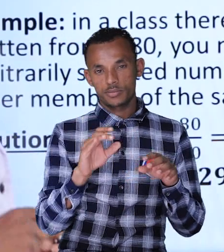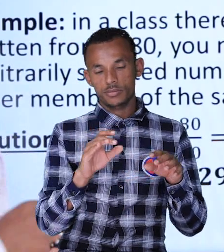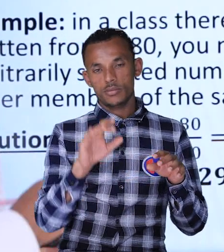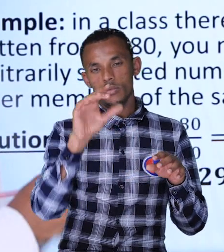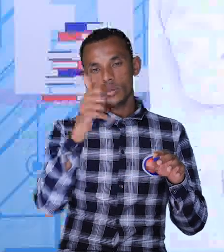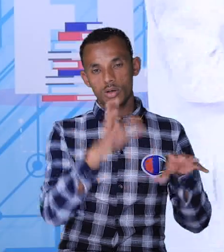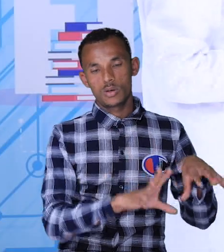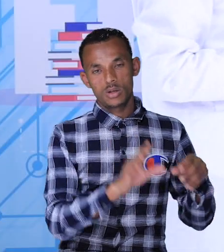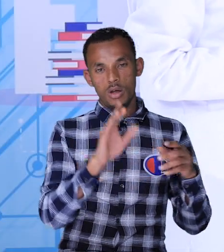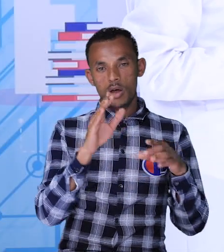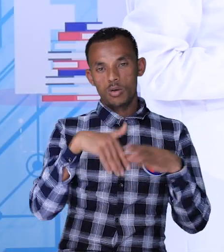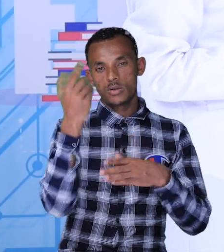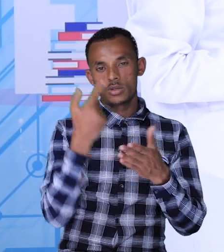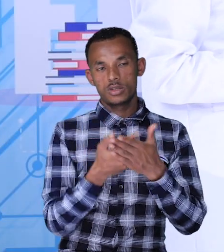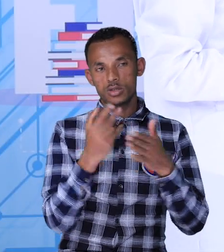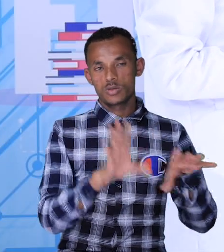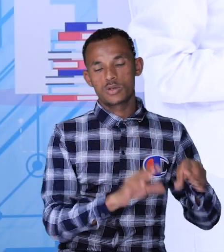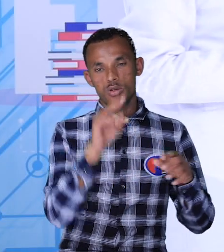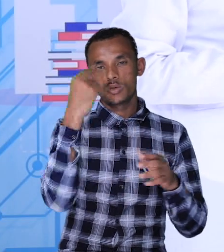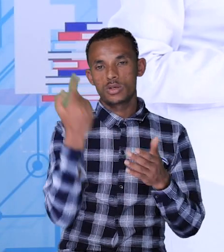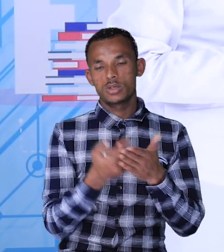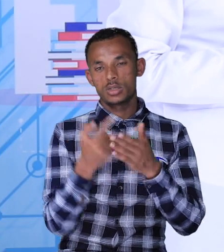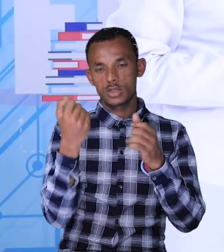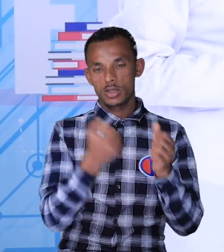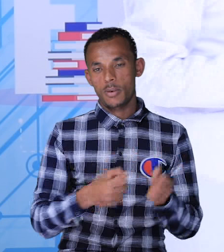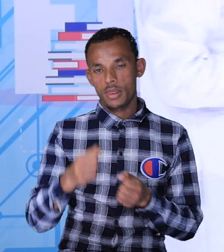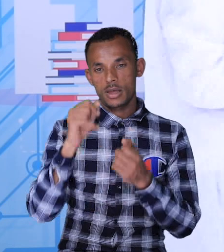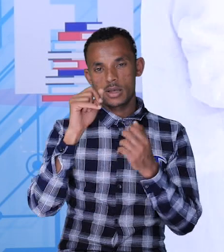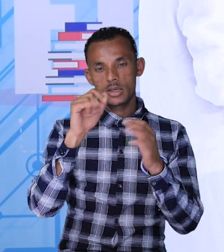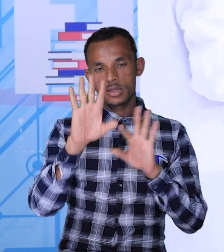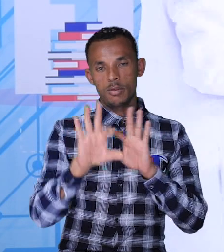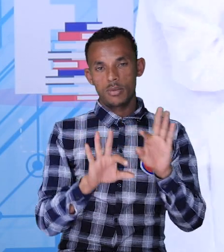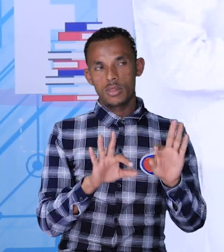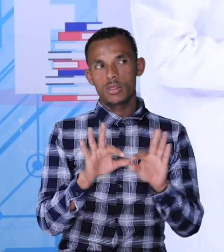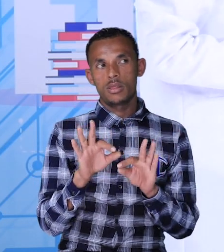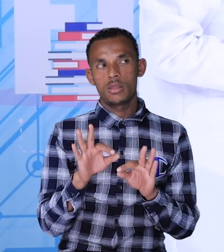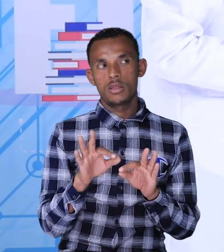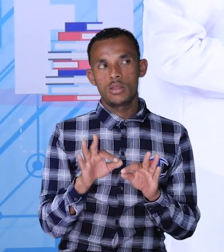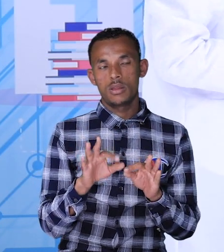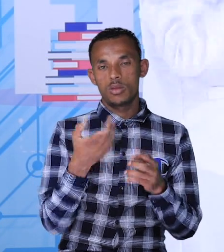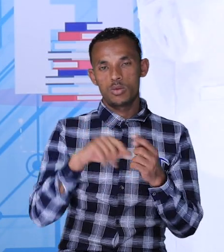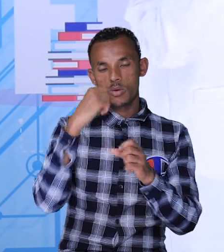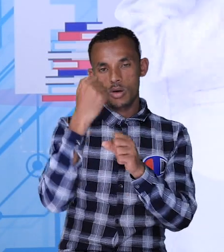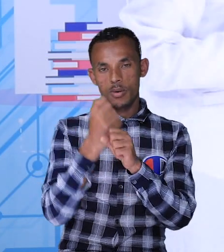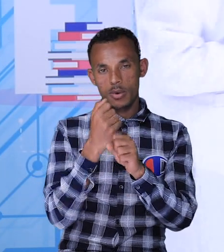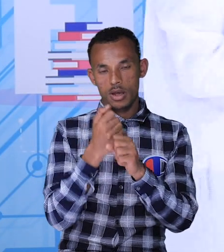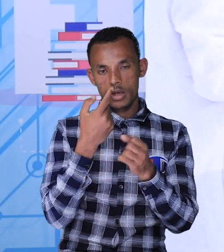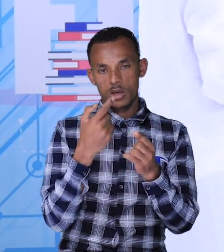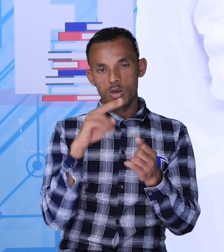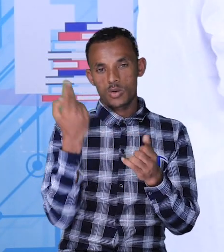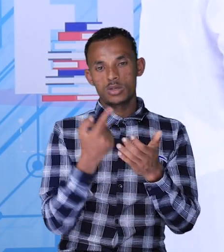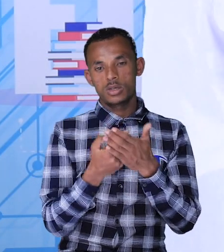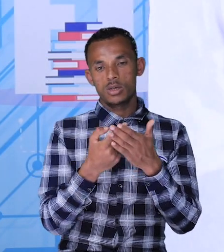10 students out of these 80 students using systematic sampling. So to apply this end, and you are